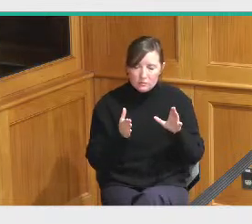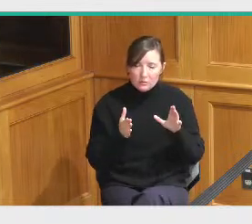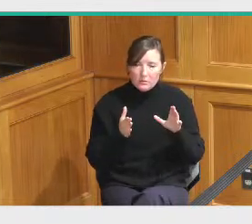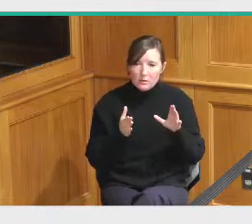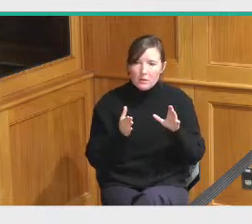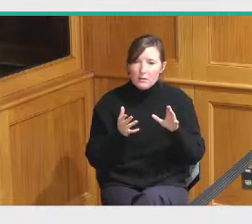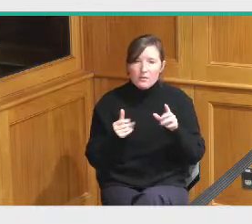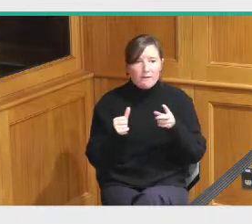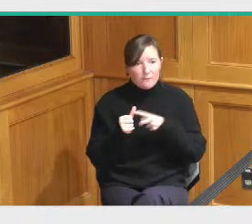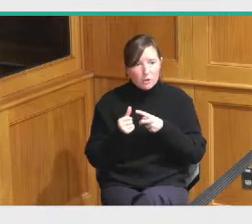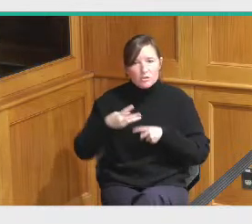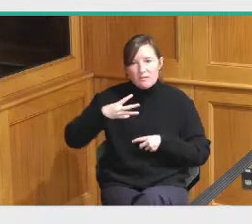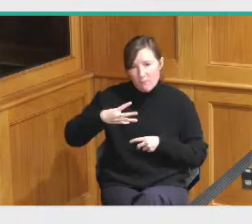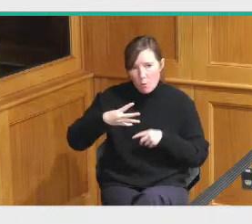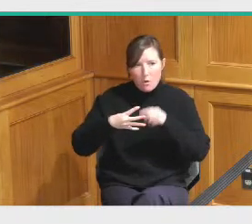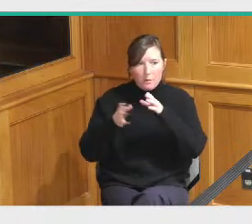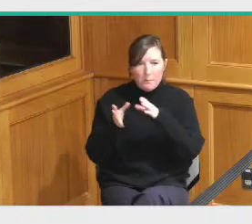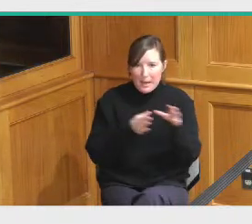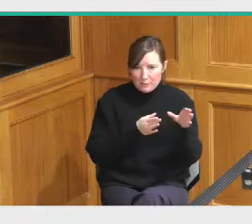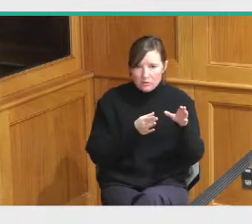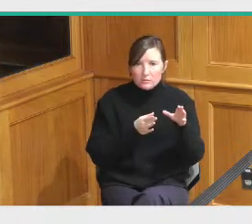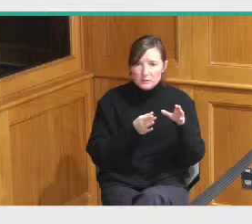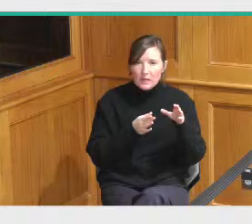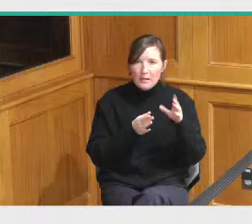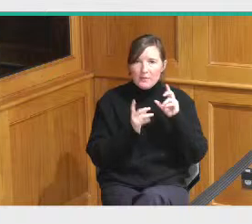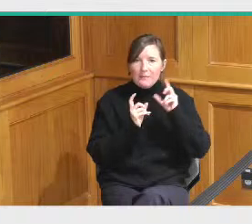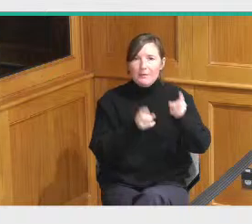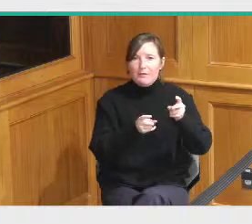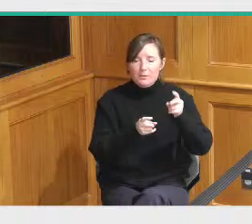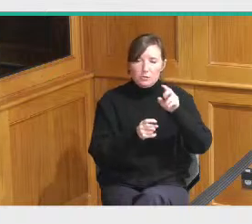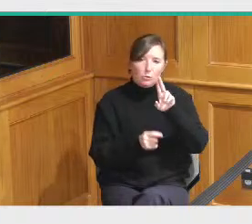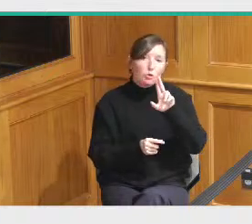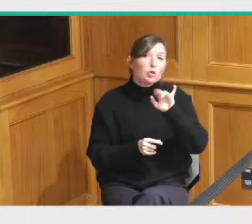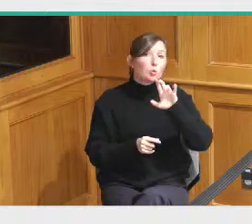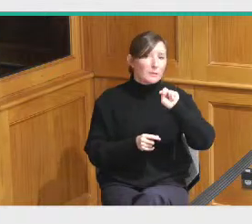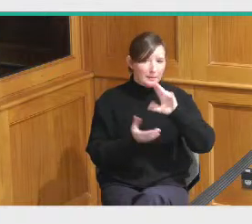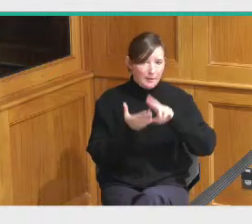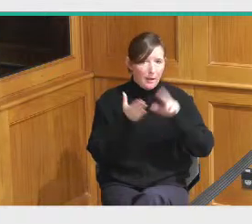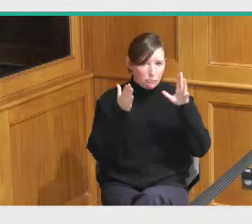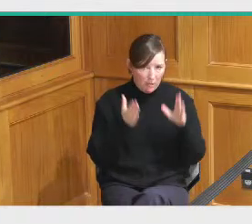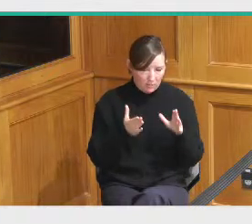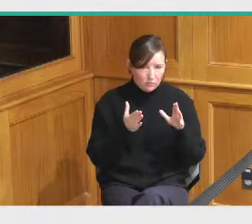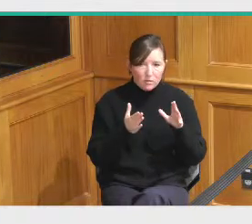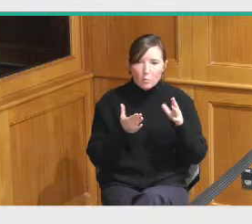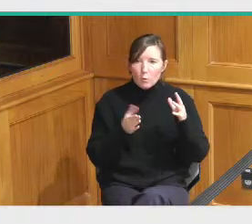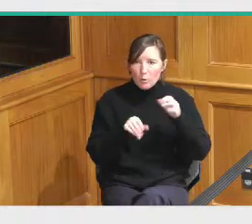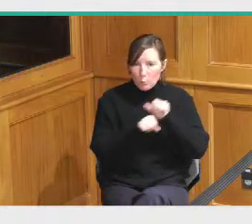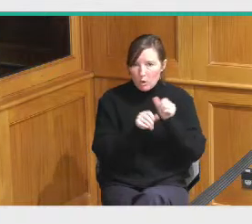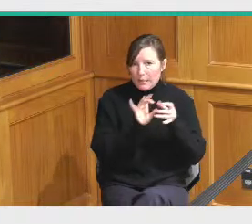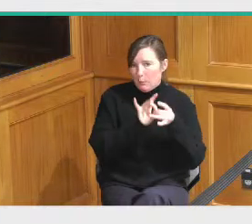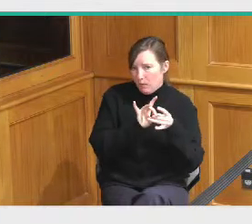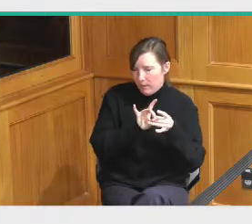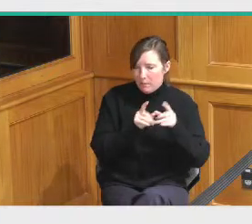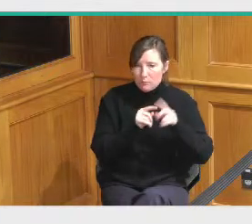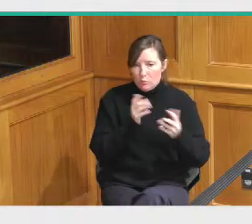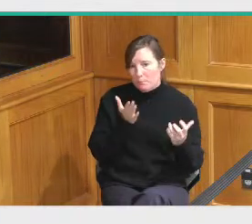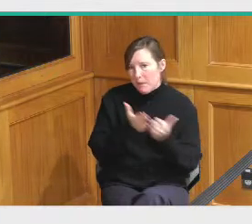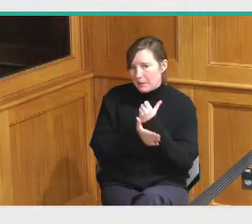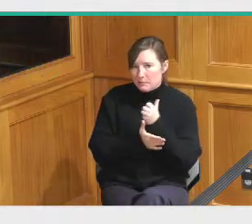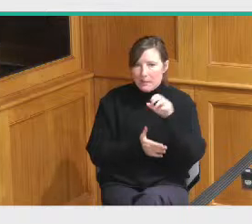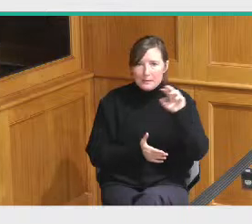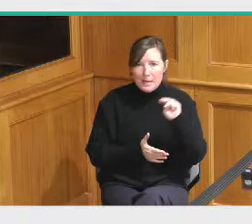first 4 packages have been awarded to union contractors. And we're working with each of those to maximize the MBE, WBE